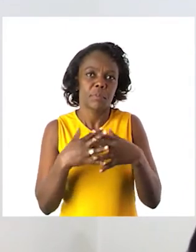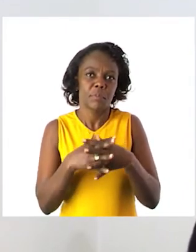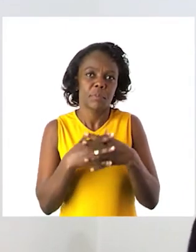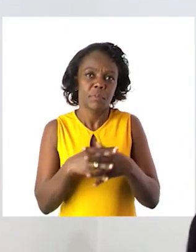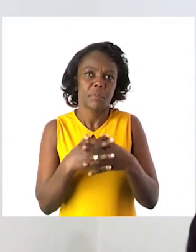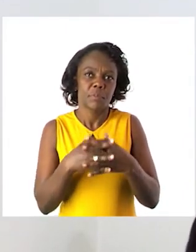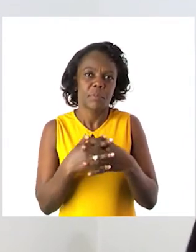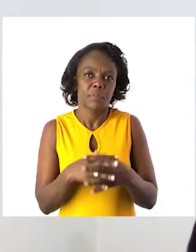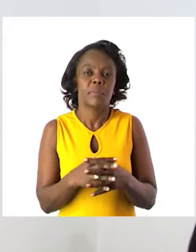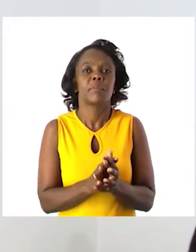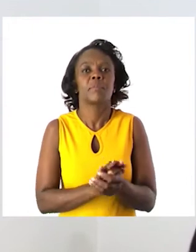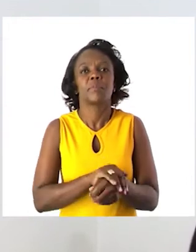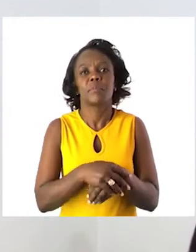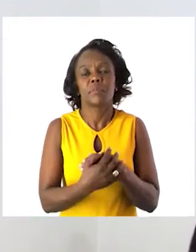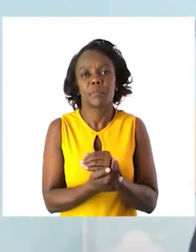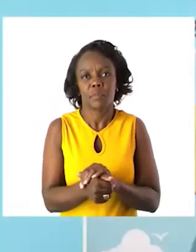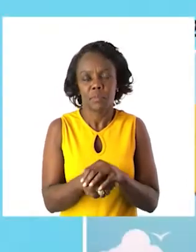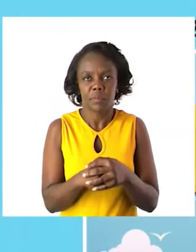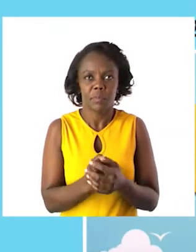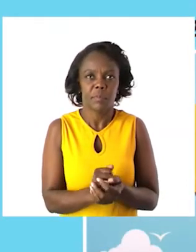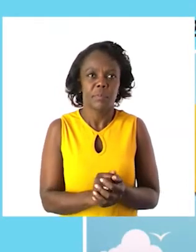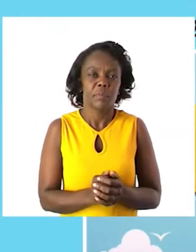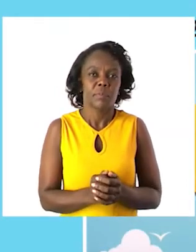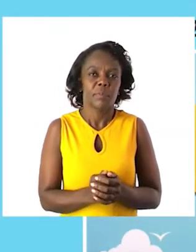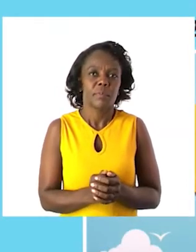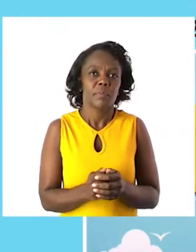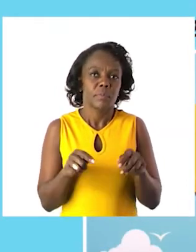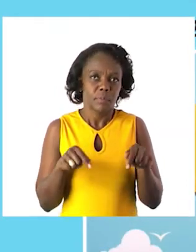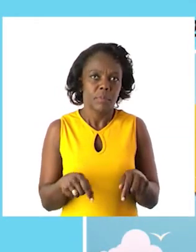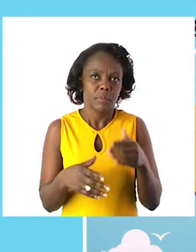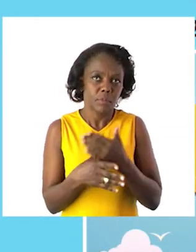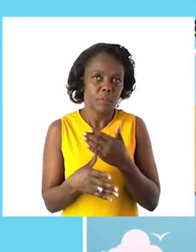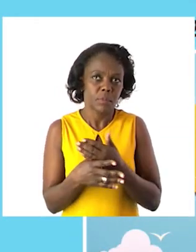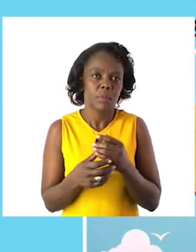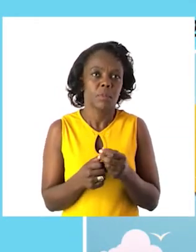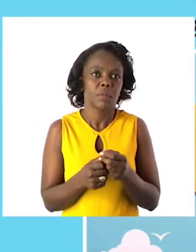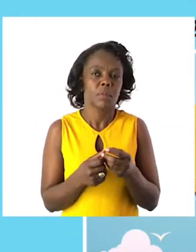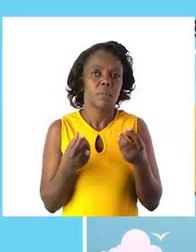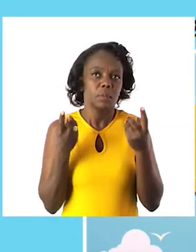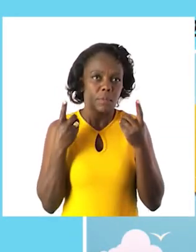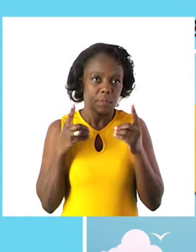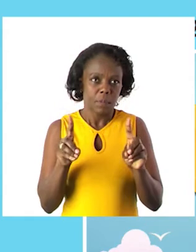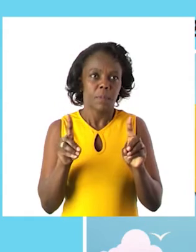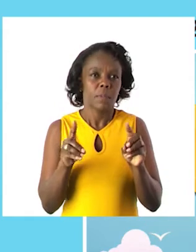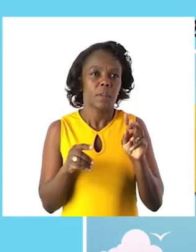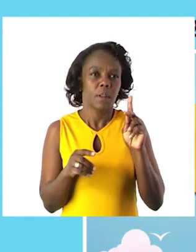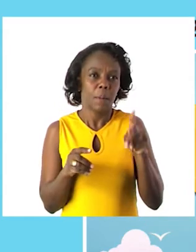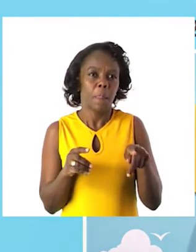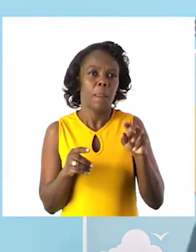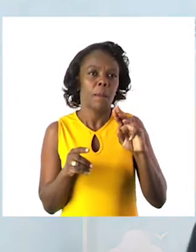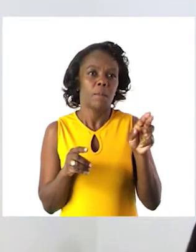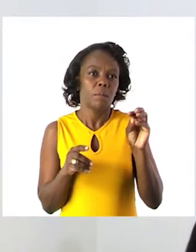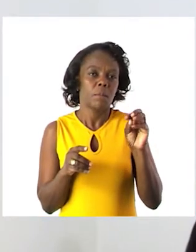your fingers. That is good. Today's lesson, we are going to look at data handling